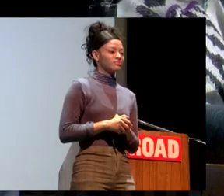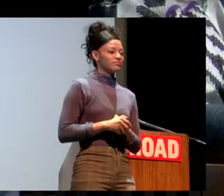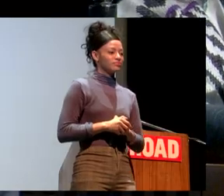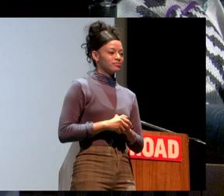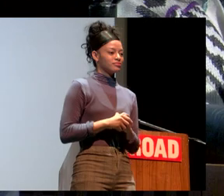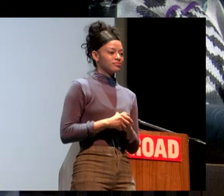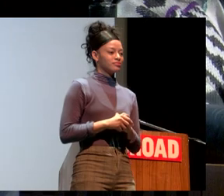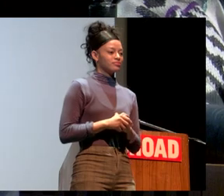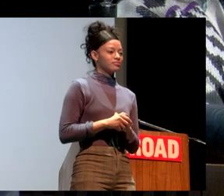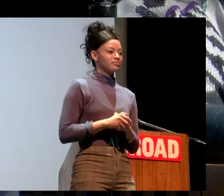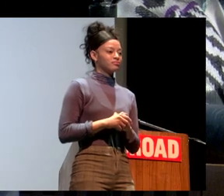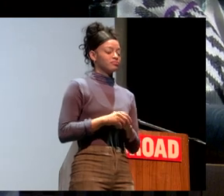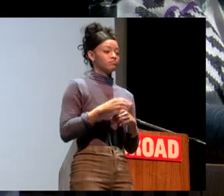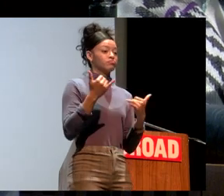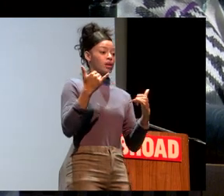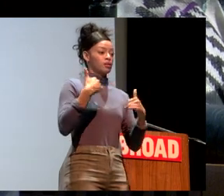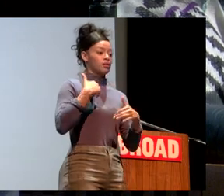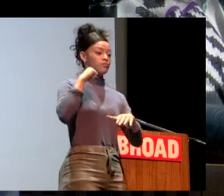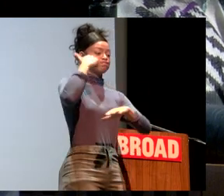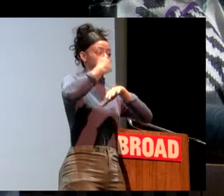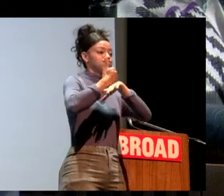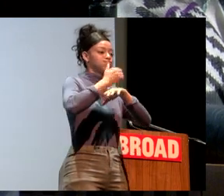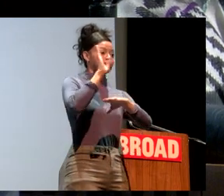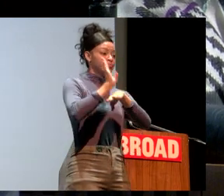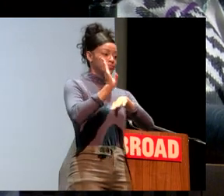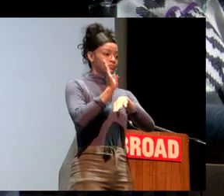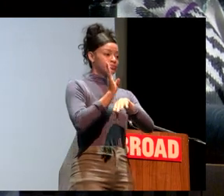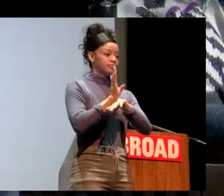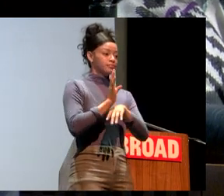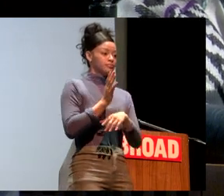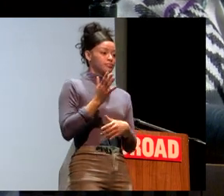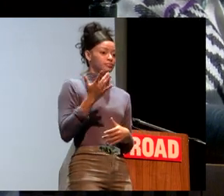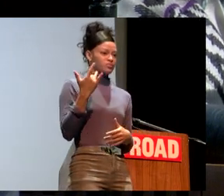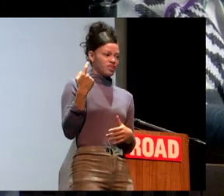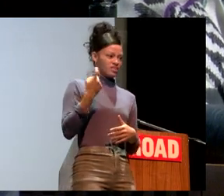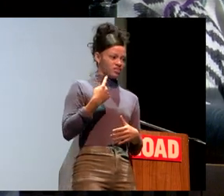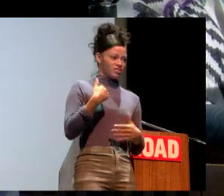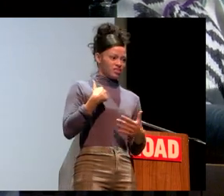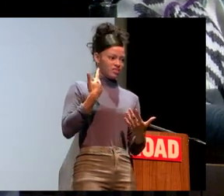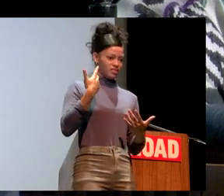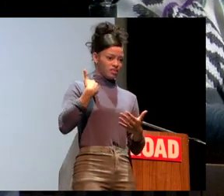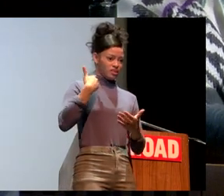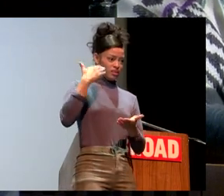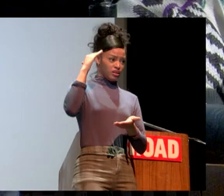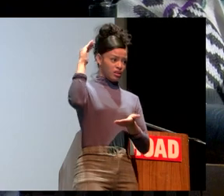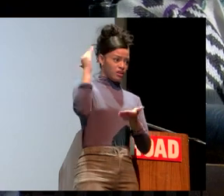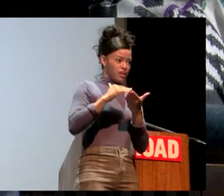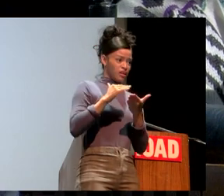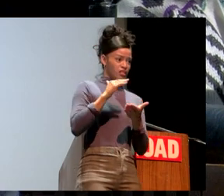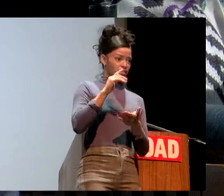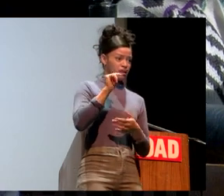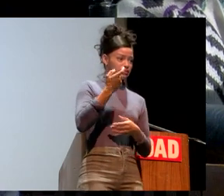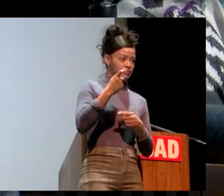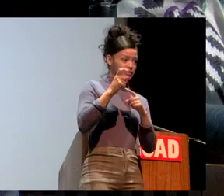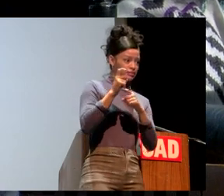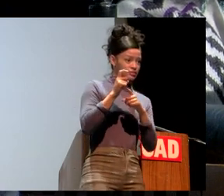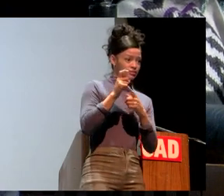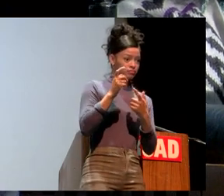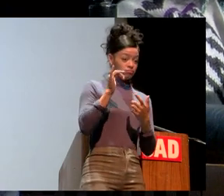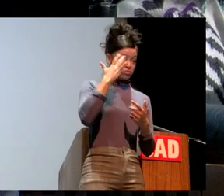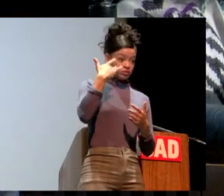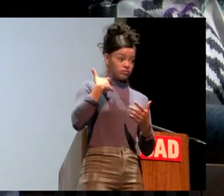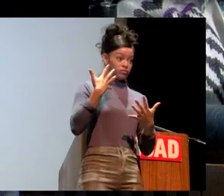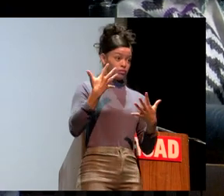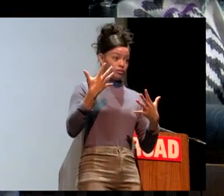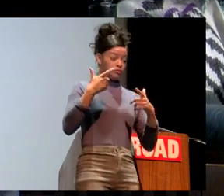this guy lives in Costa Rica, maybe tax reduction or something. Oh my God, say, you know, how old does